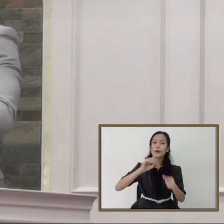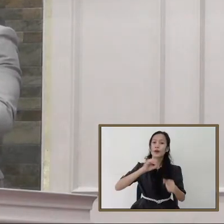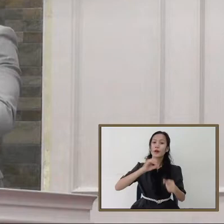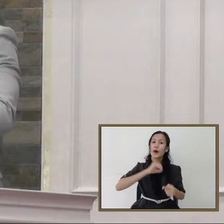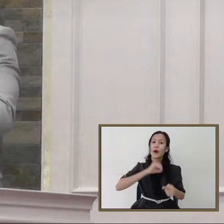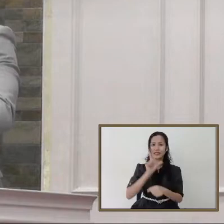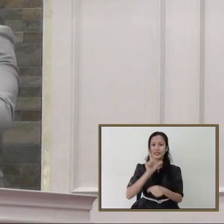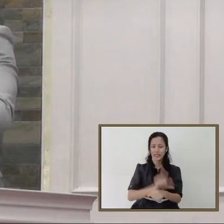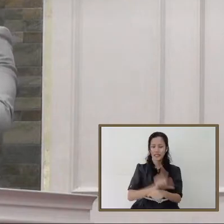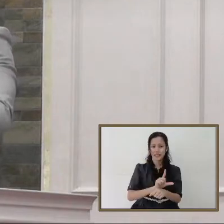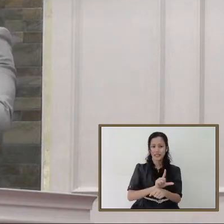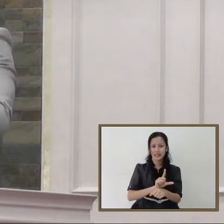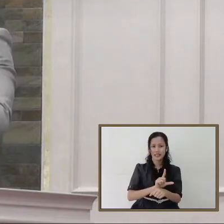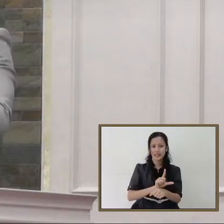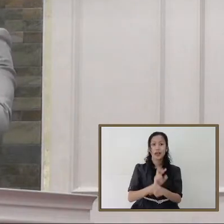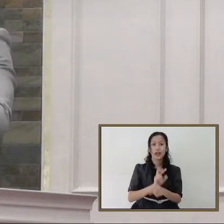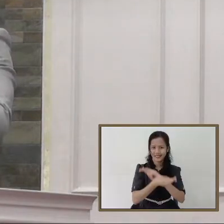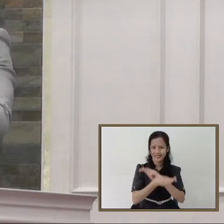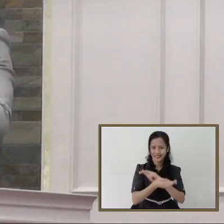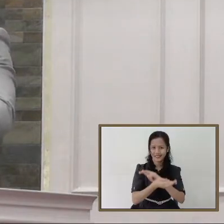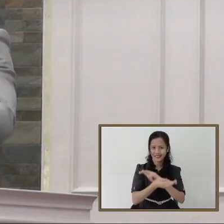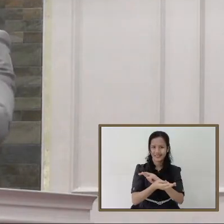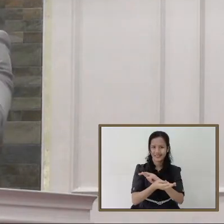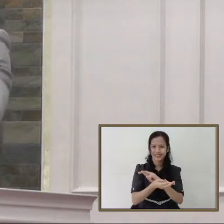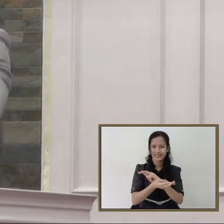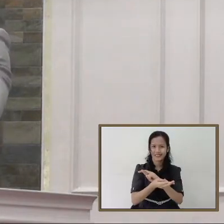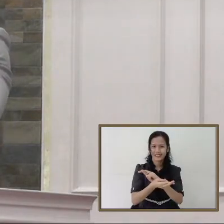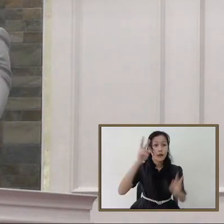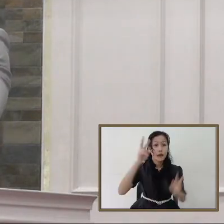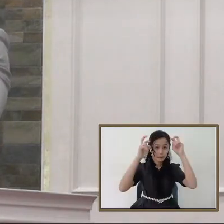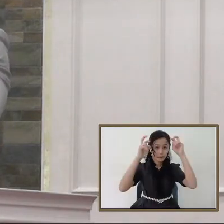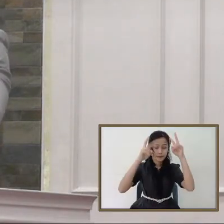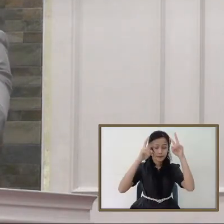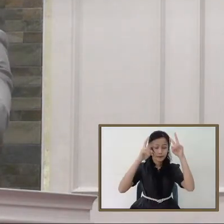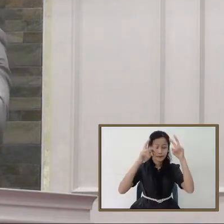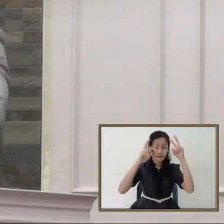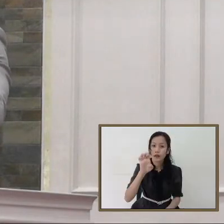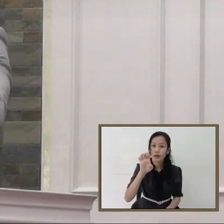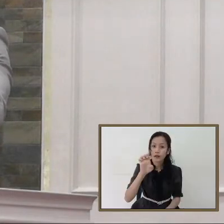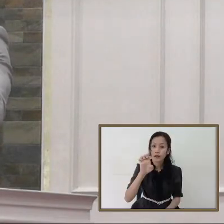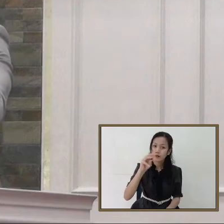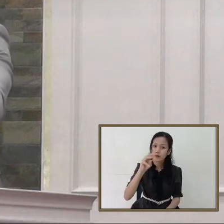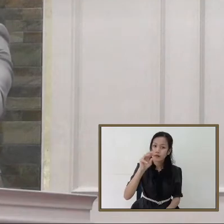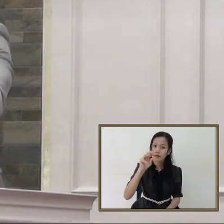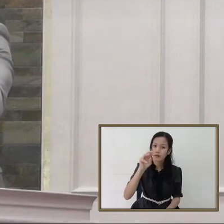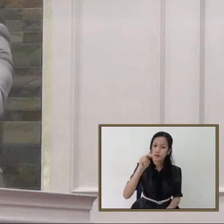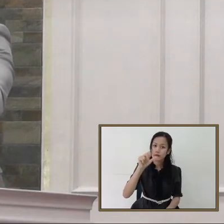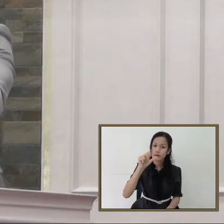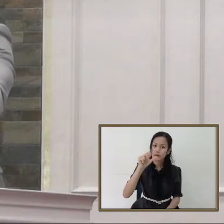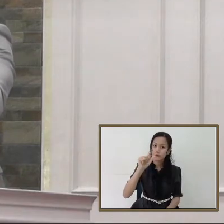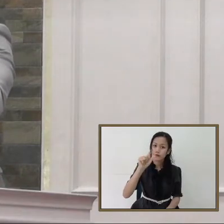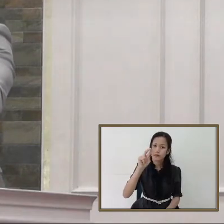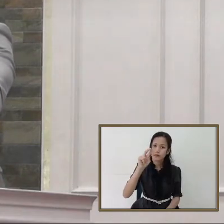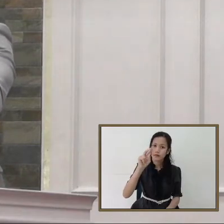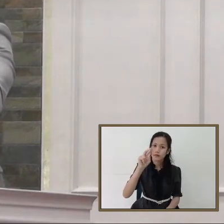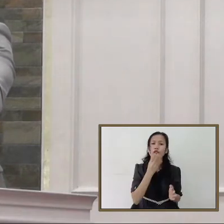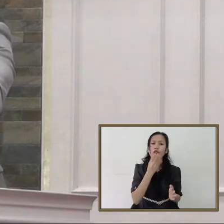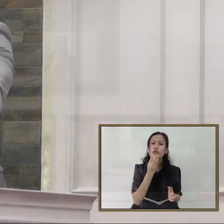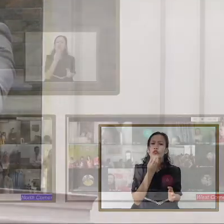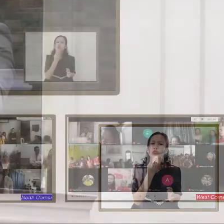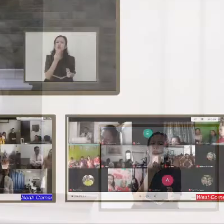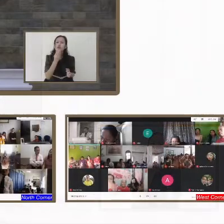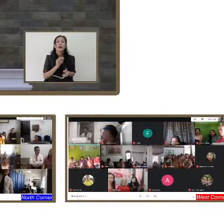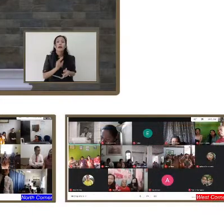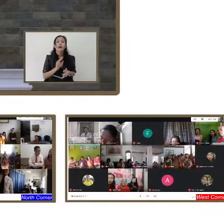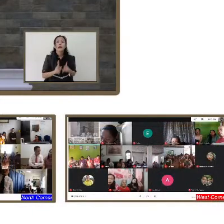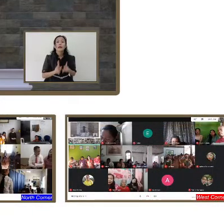returned to their land. Yan po yung bilang na meron po sila na nakabalik sa kanilang lupa.